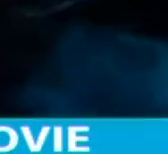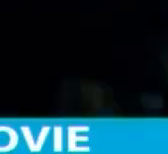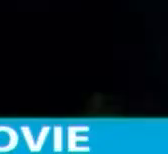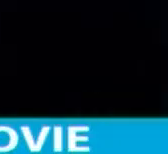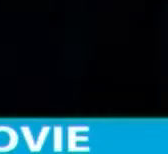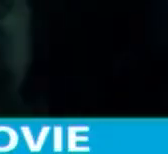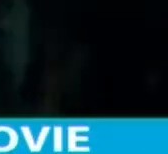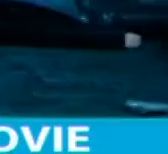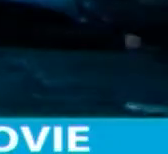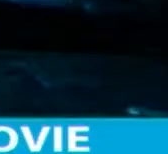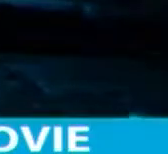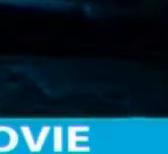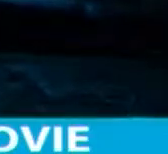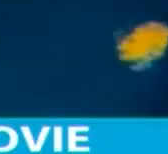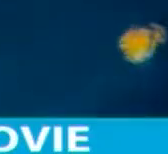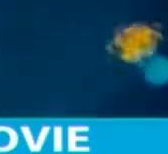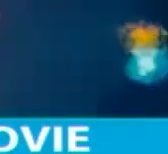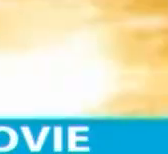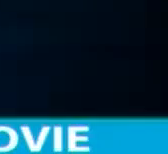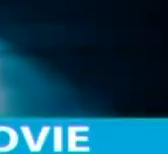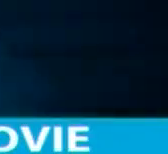Is more powerful than any of us.